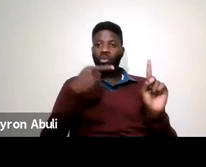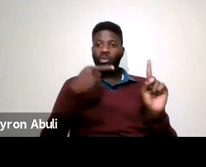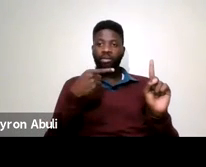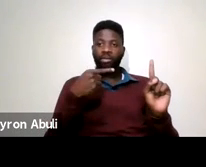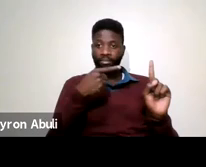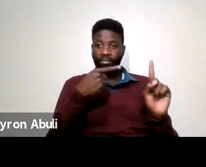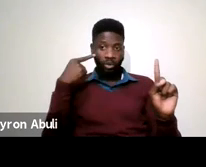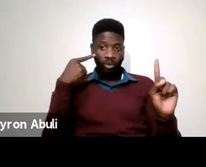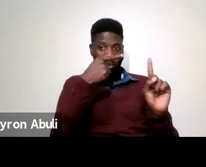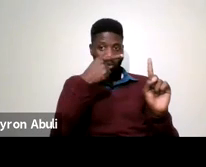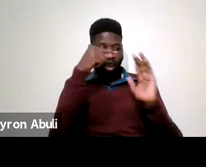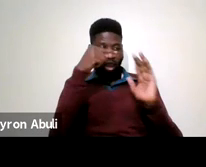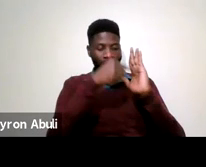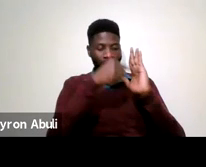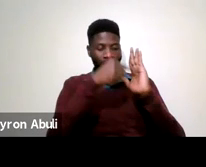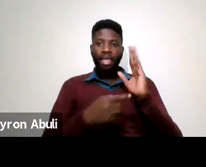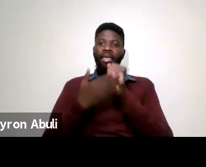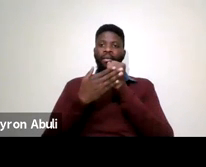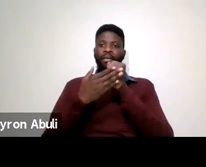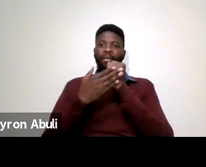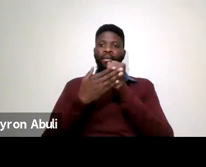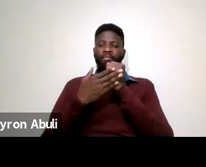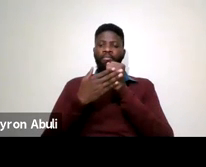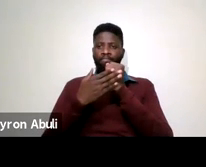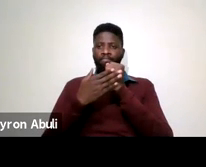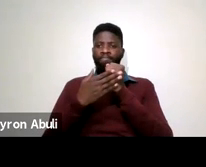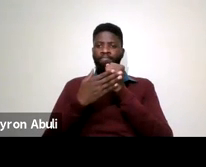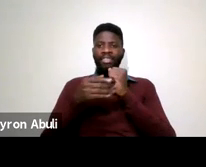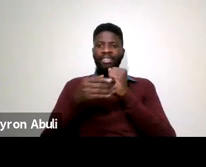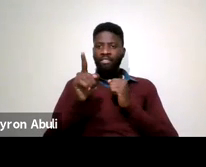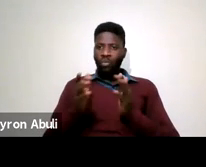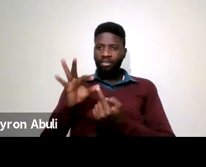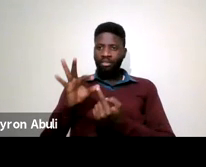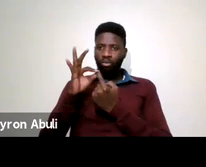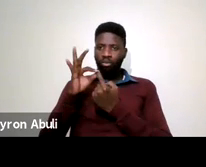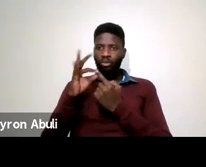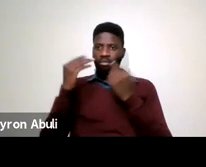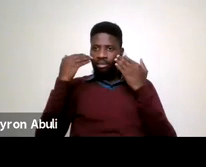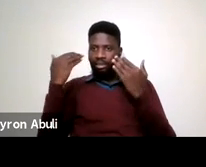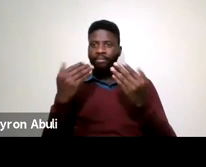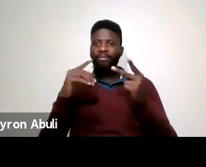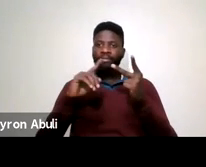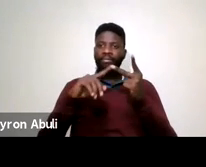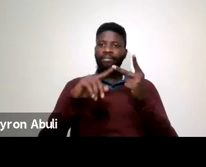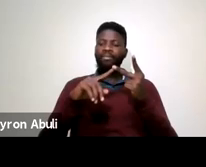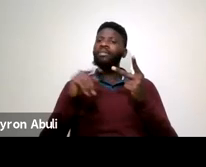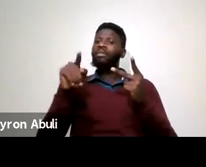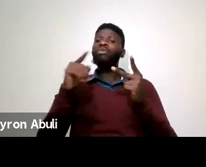stand out as a person, and it makes you to be realistic, on what you